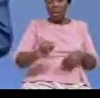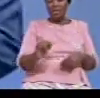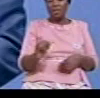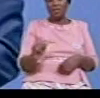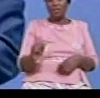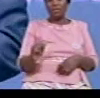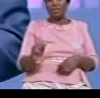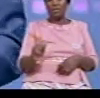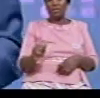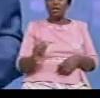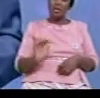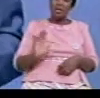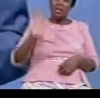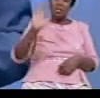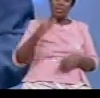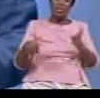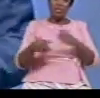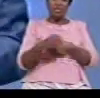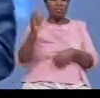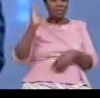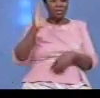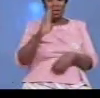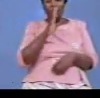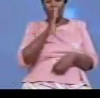his days shall be